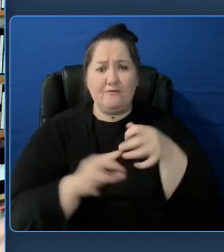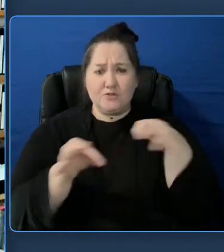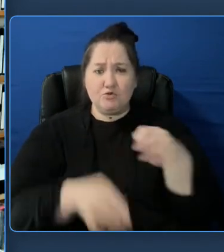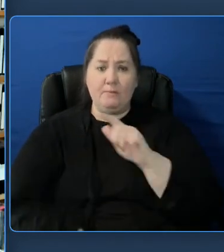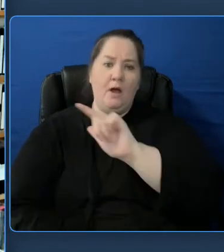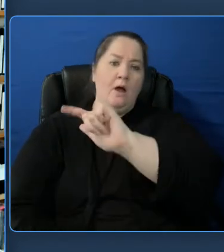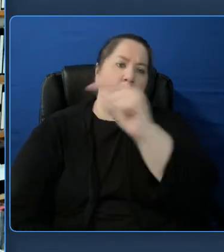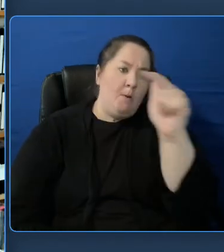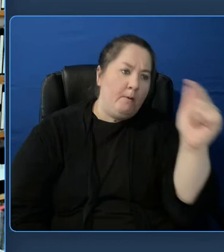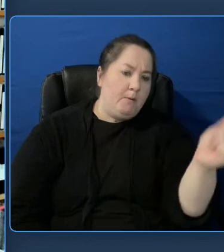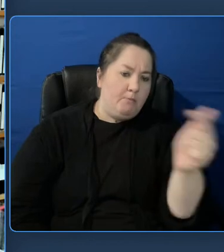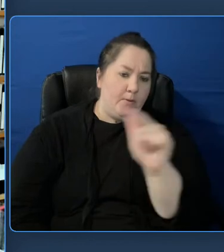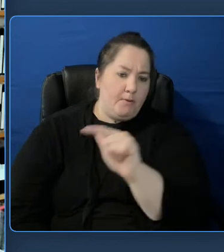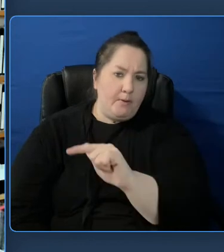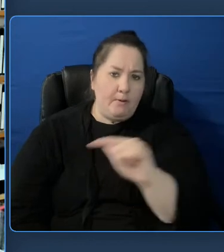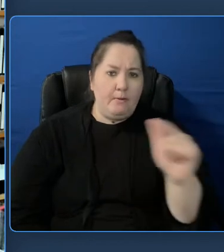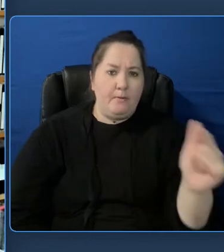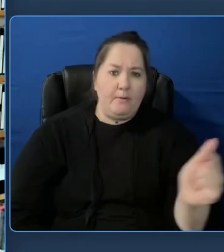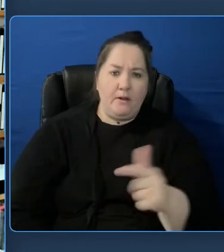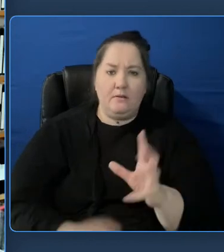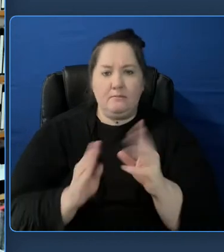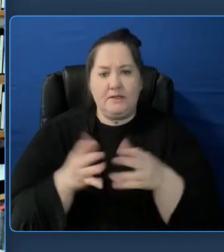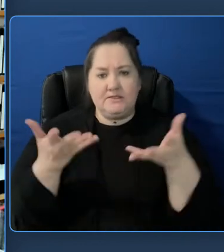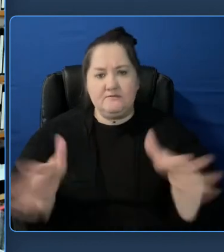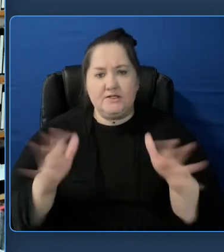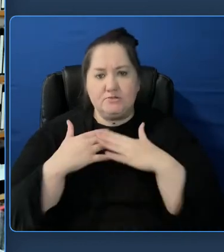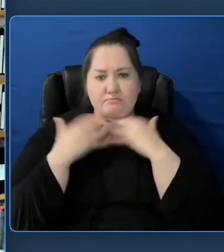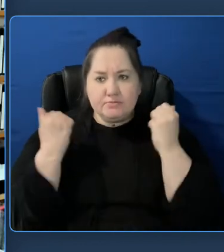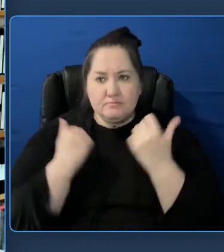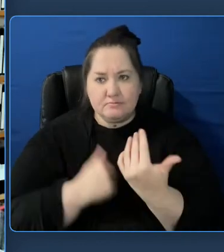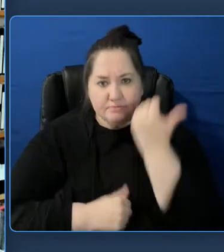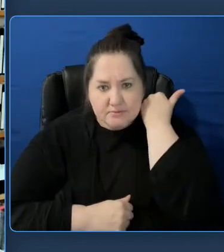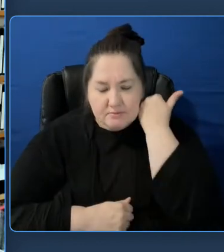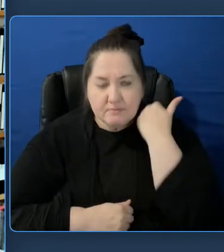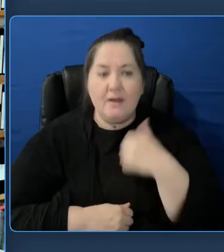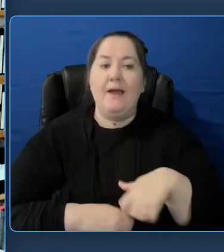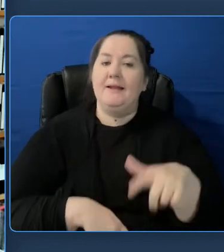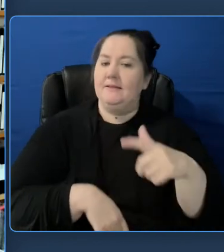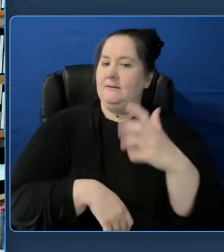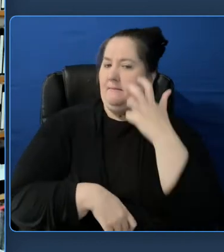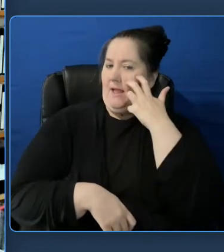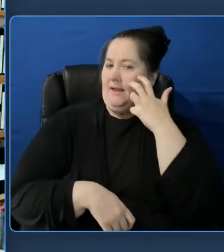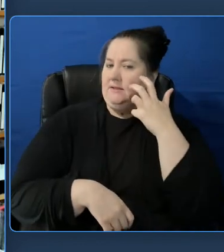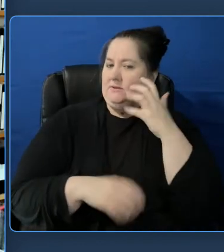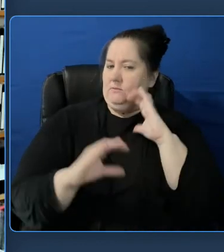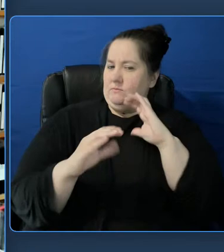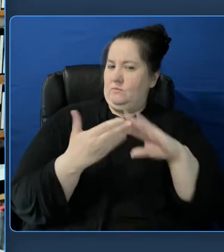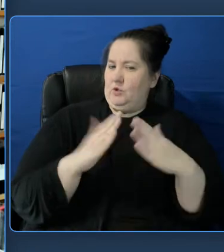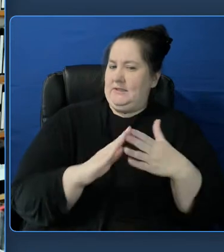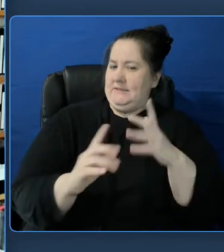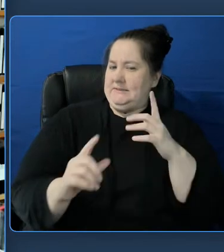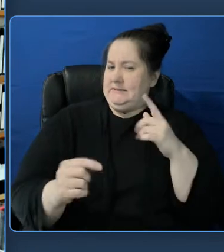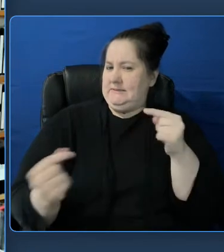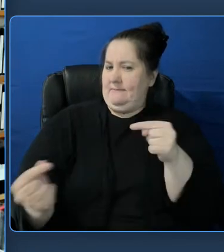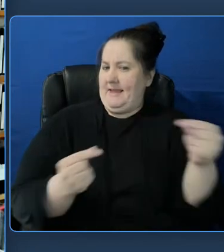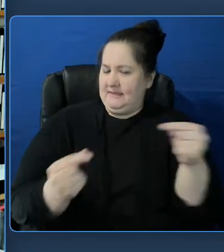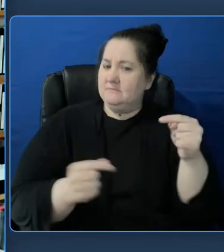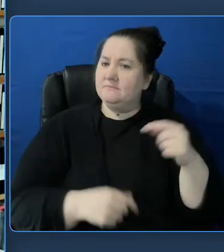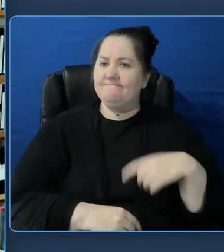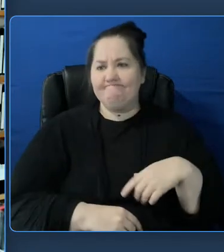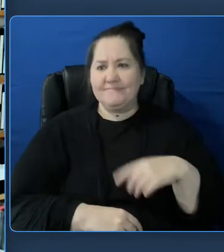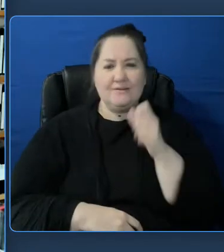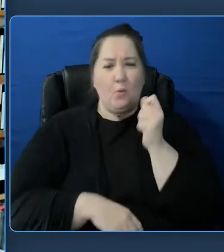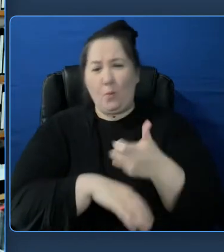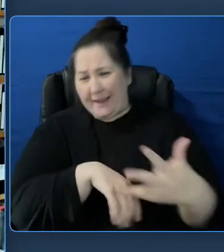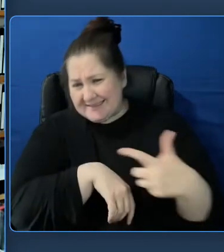by the time everybody's described themselves. And actually among the blind community, there's a debate there. There's, is it, let's